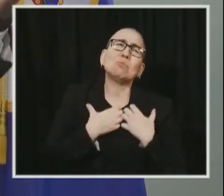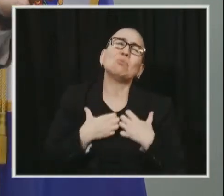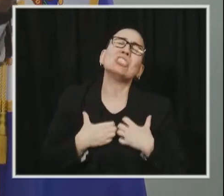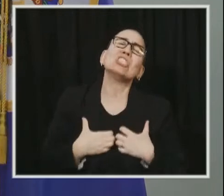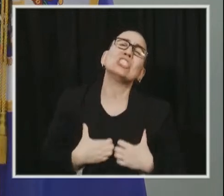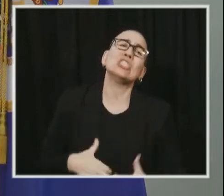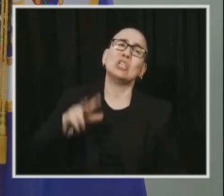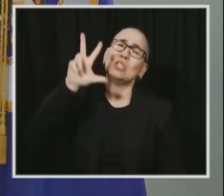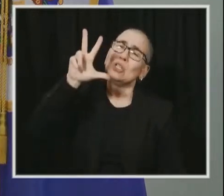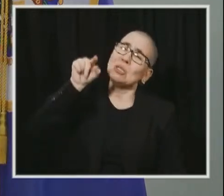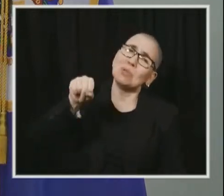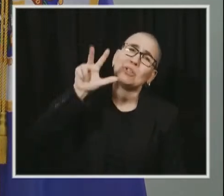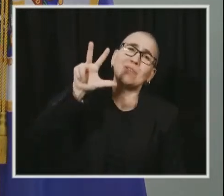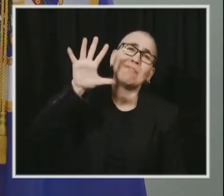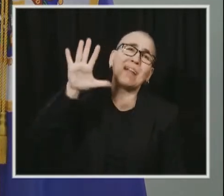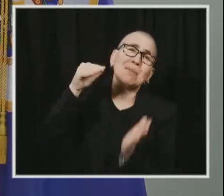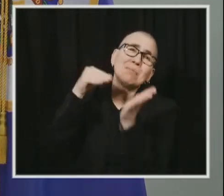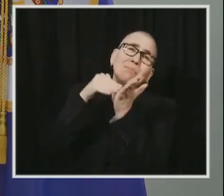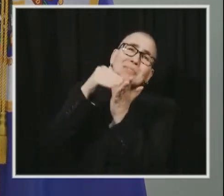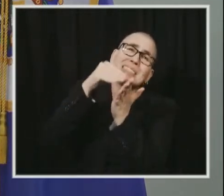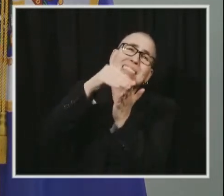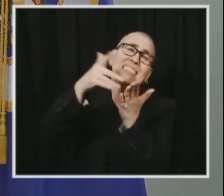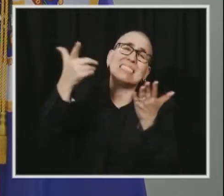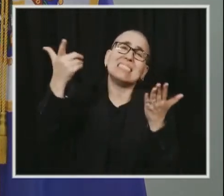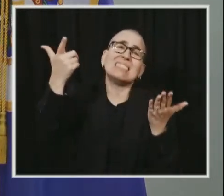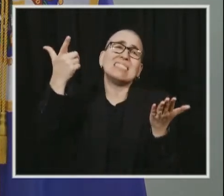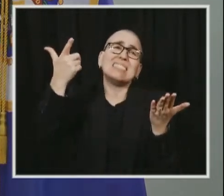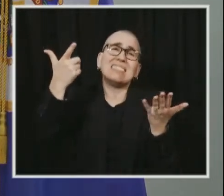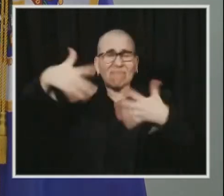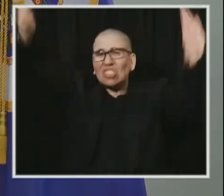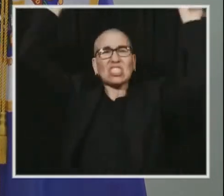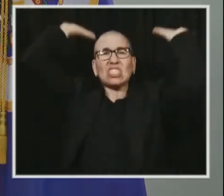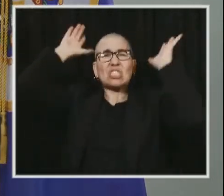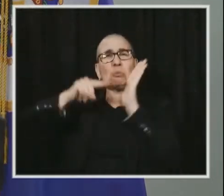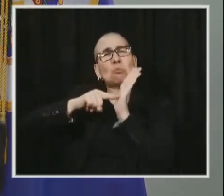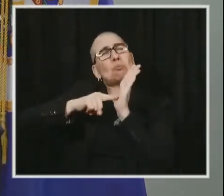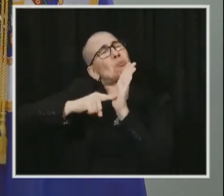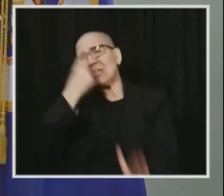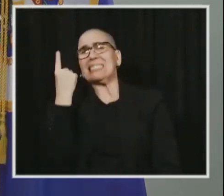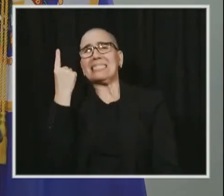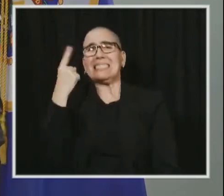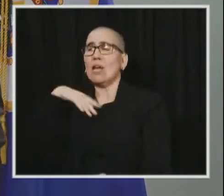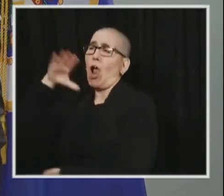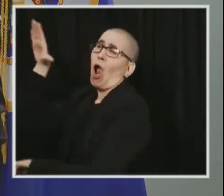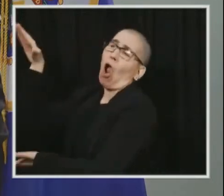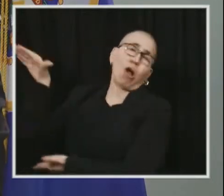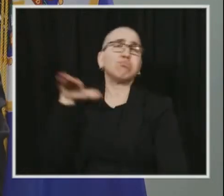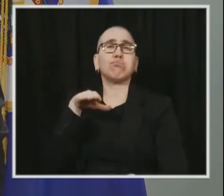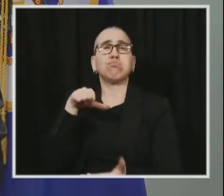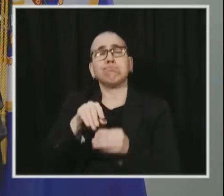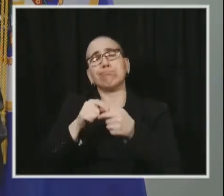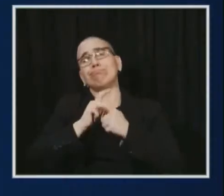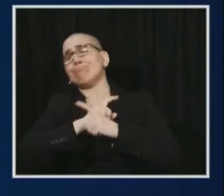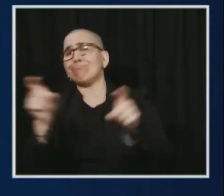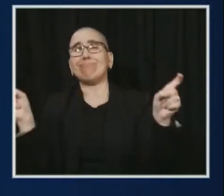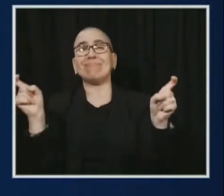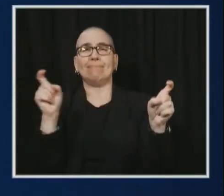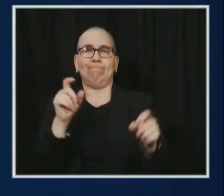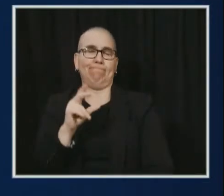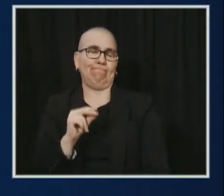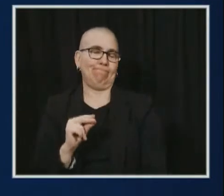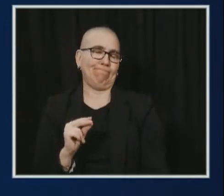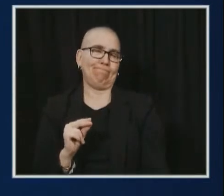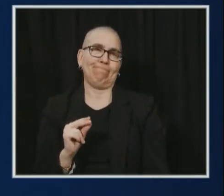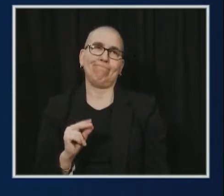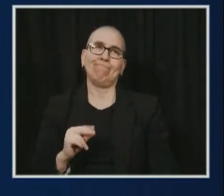vaccine because I have confidence in our folks. They'll get them out as quick as possible, but that's not how it's worked. We're still manufacturing. Eligibility is going to expand